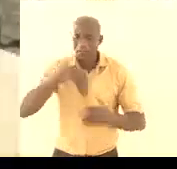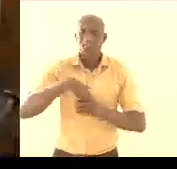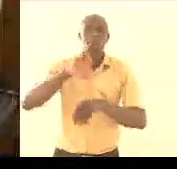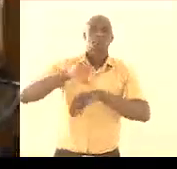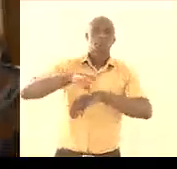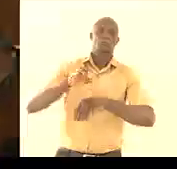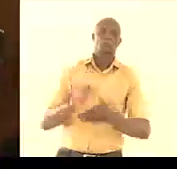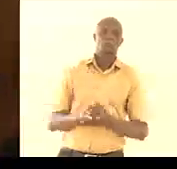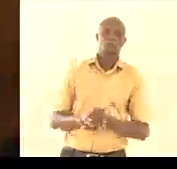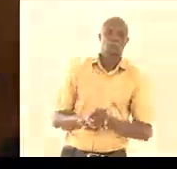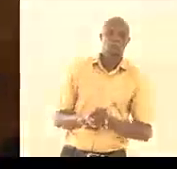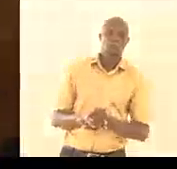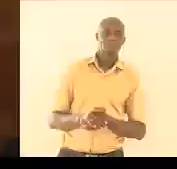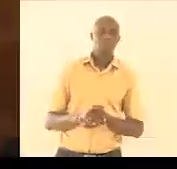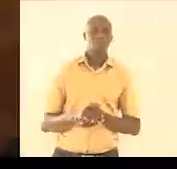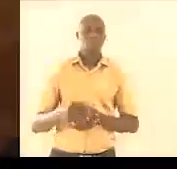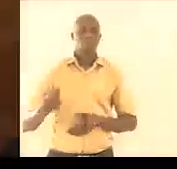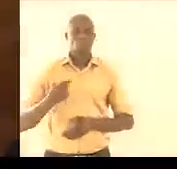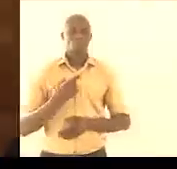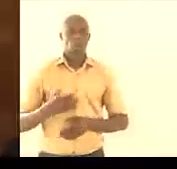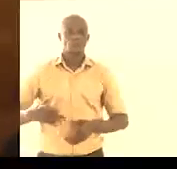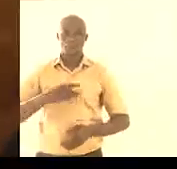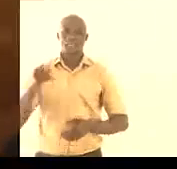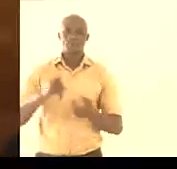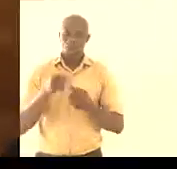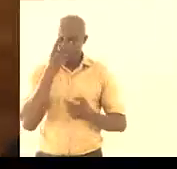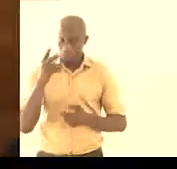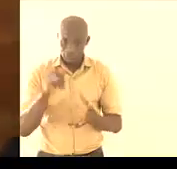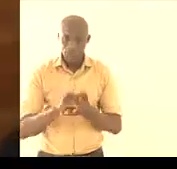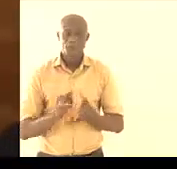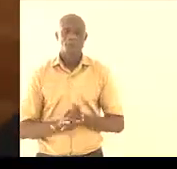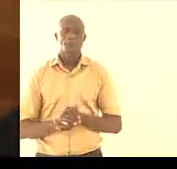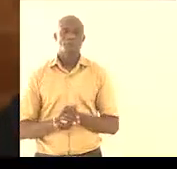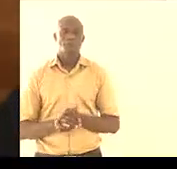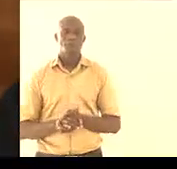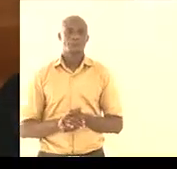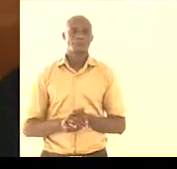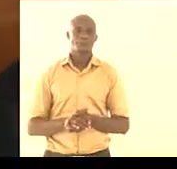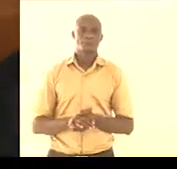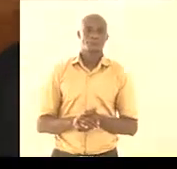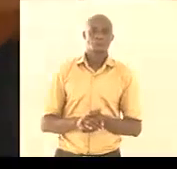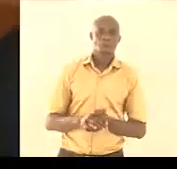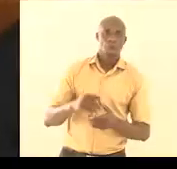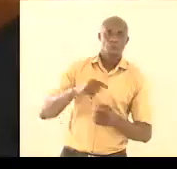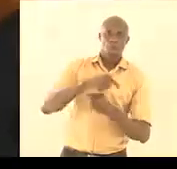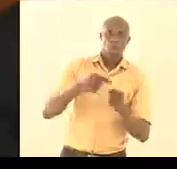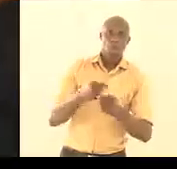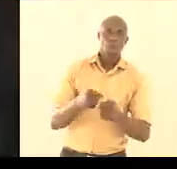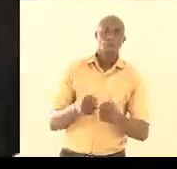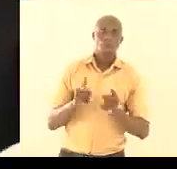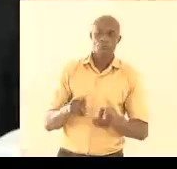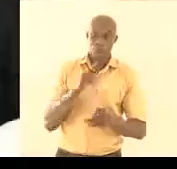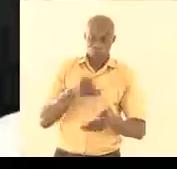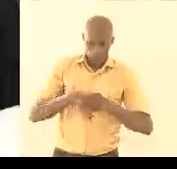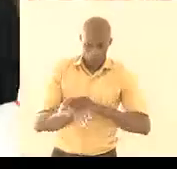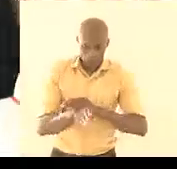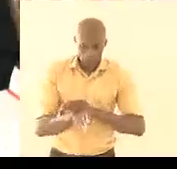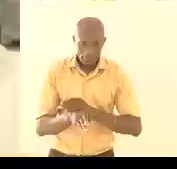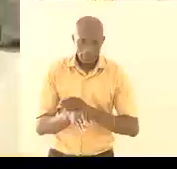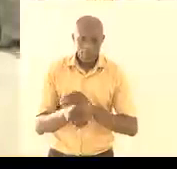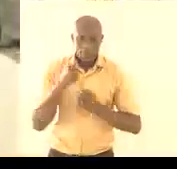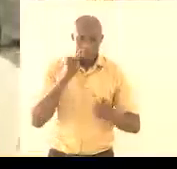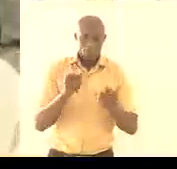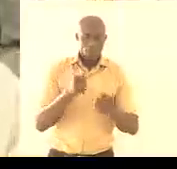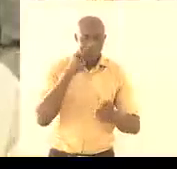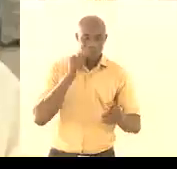church. We would like to see that, isn't it? And we can actually tell hospitality ministers that when people are entering, ask them, husband and wife especially, ask